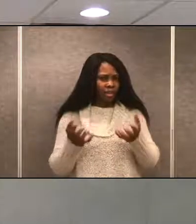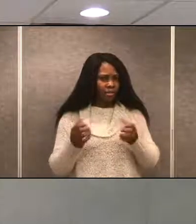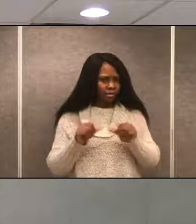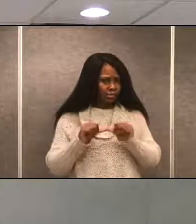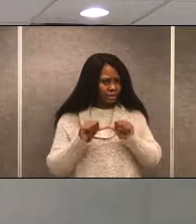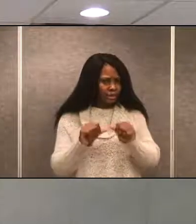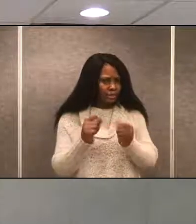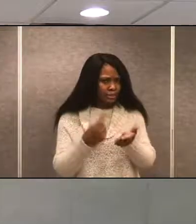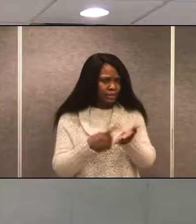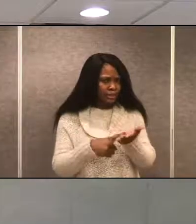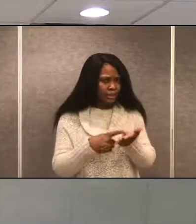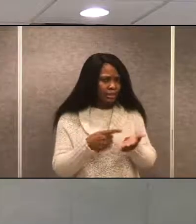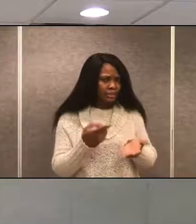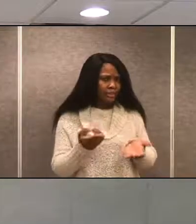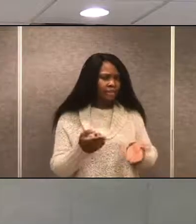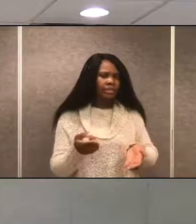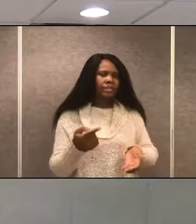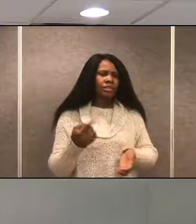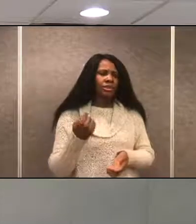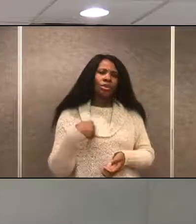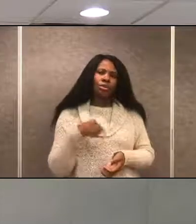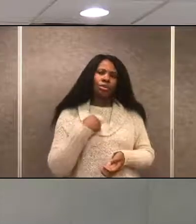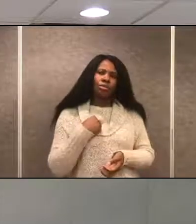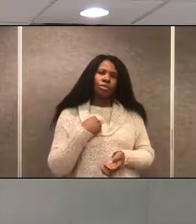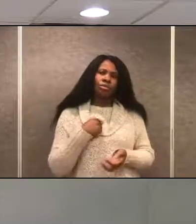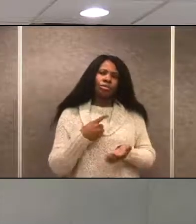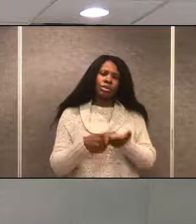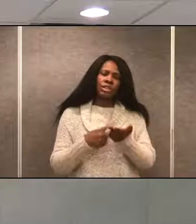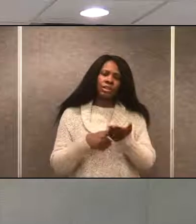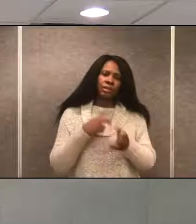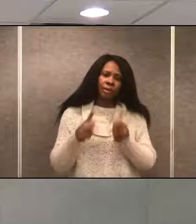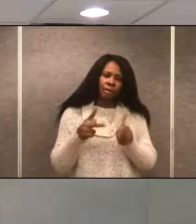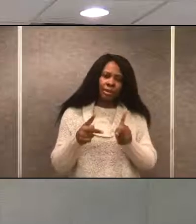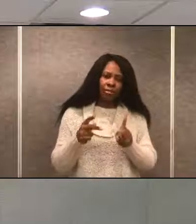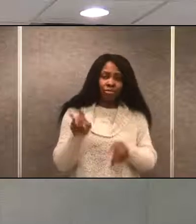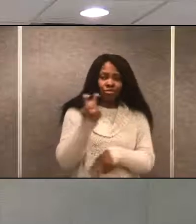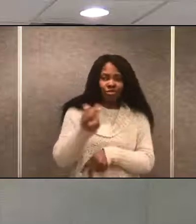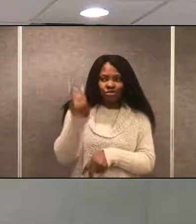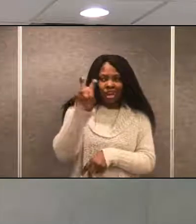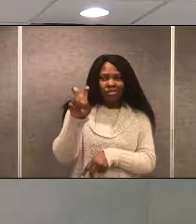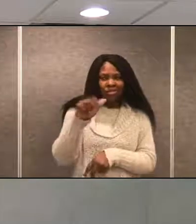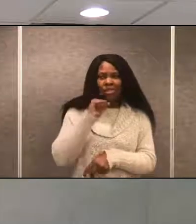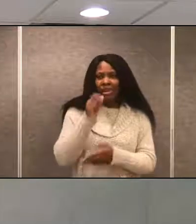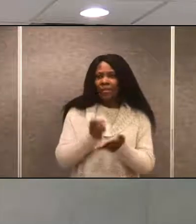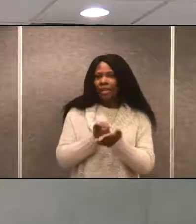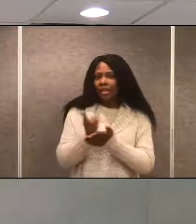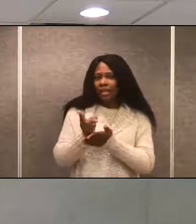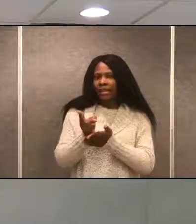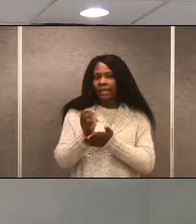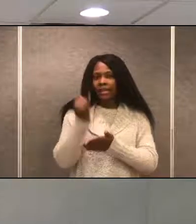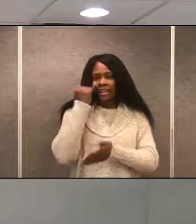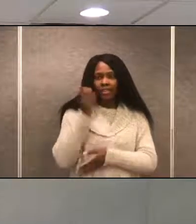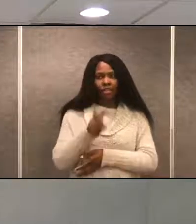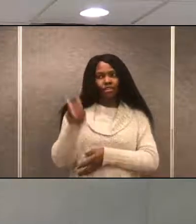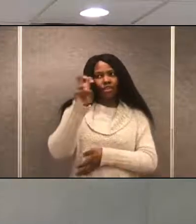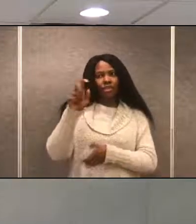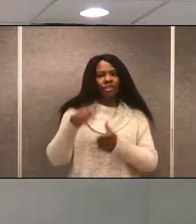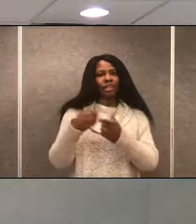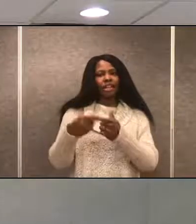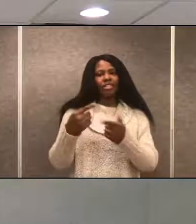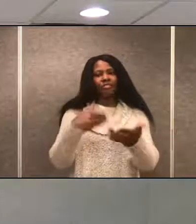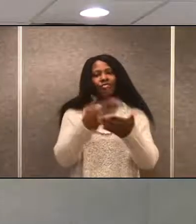about traveling, and they're talking about not being honest, if they are traveling, then come to the school or come